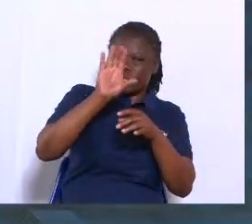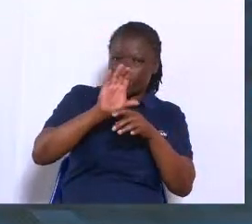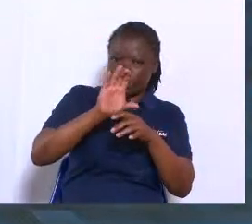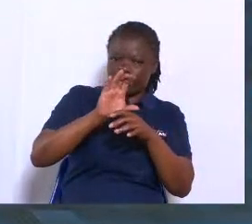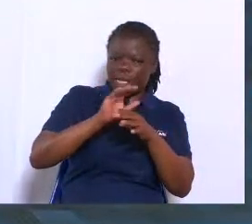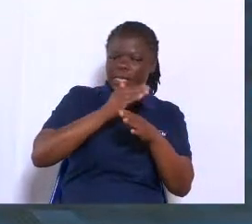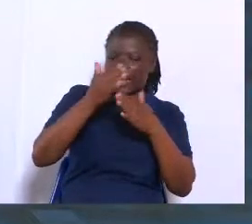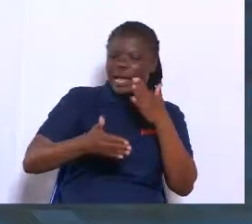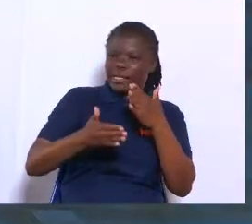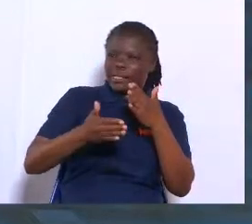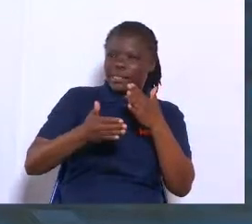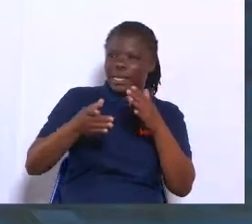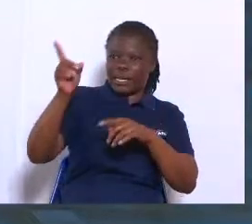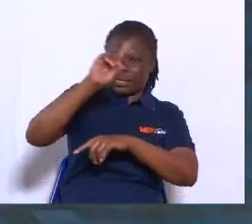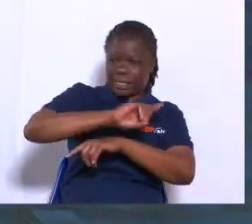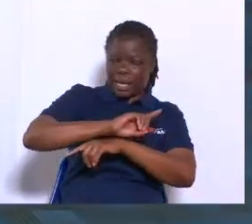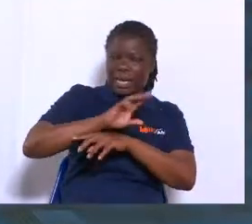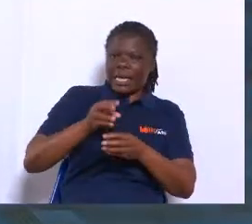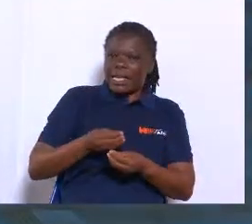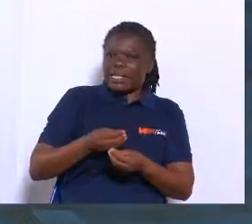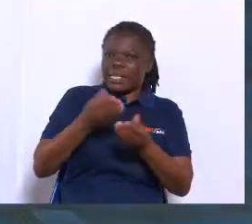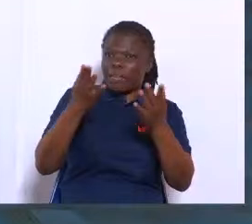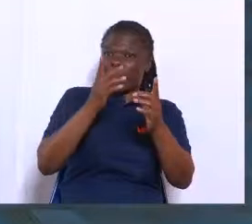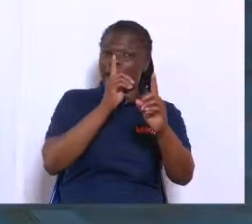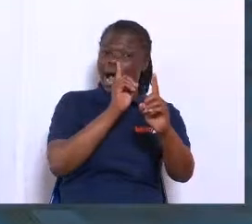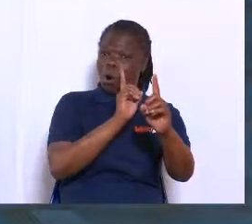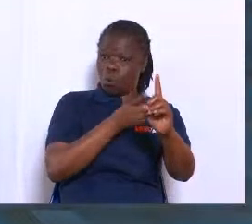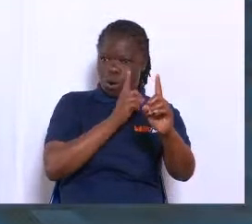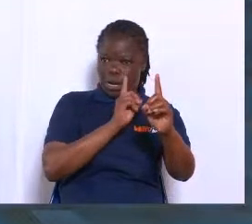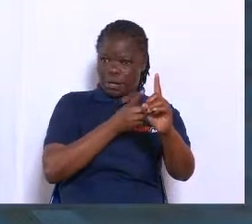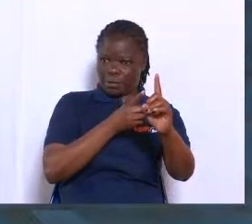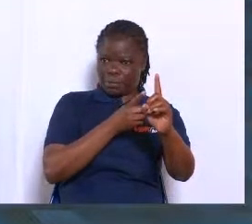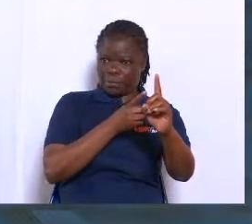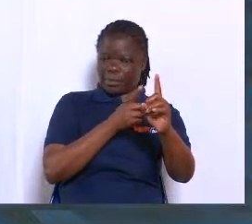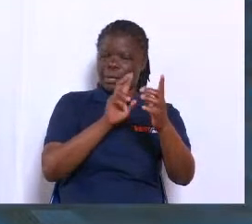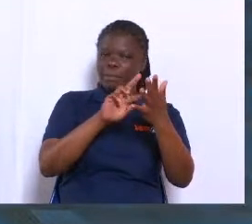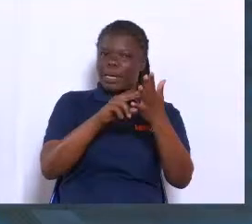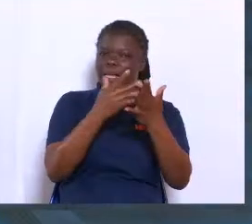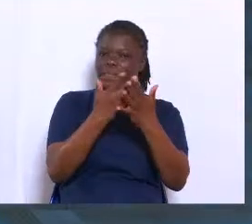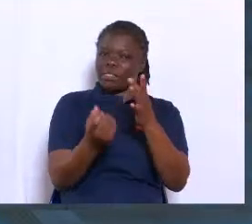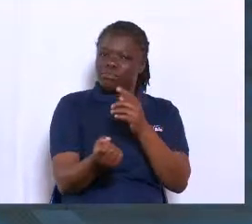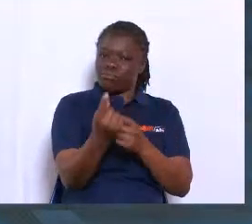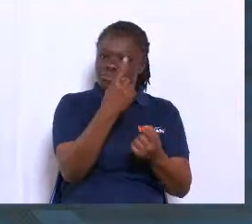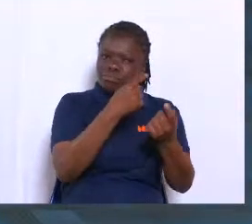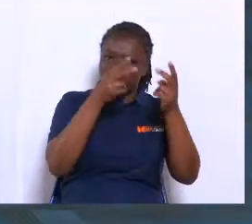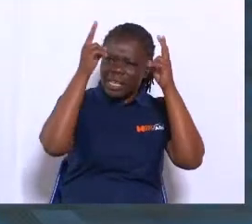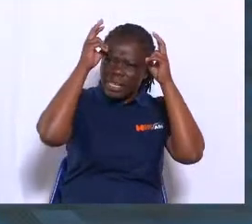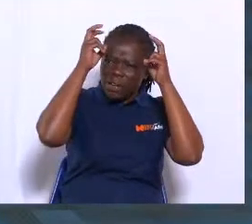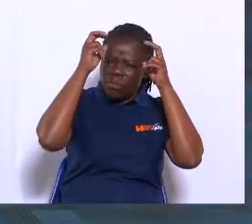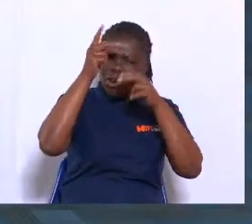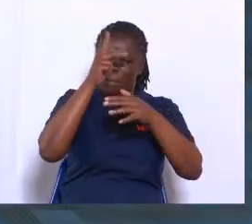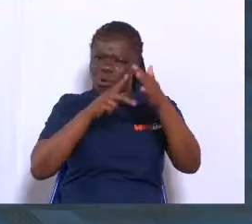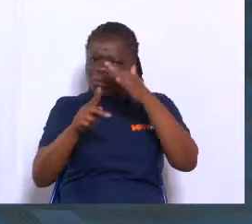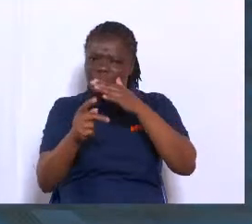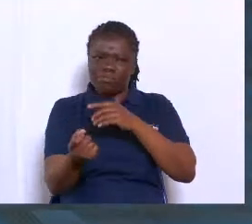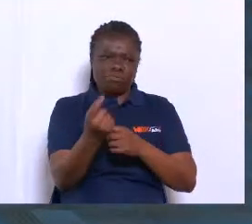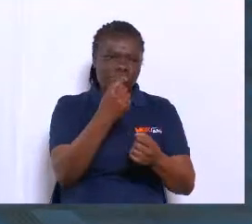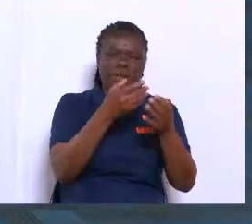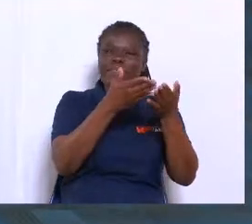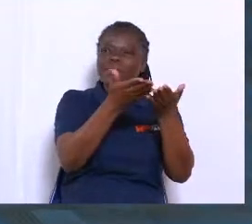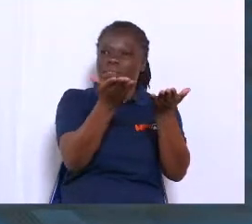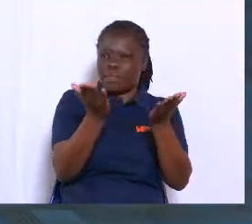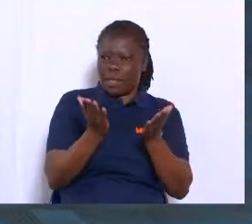is given a solemn warning that the deceptions of Satan will be so cunning, they'll be